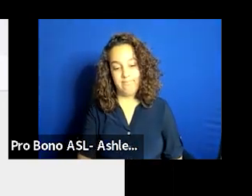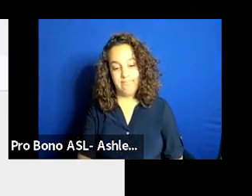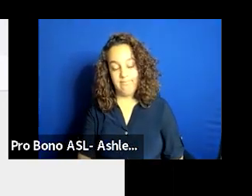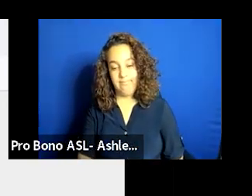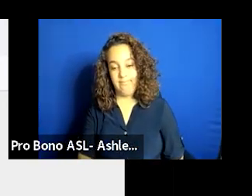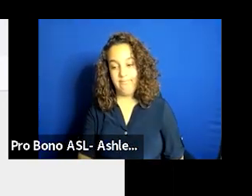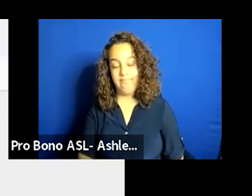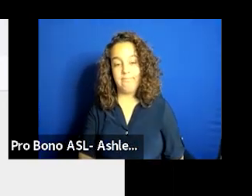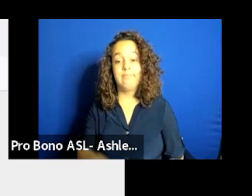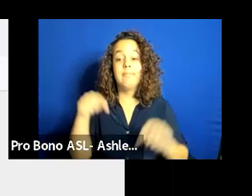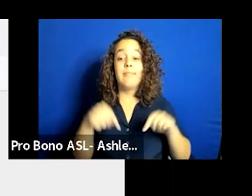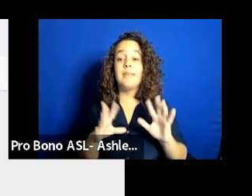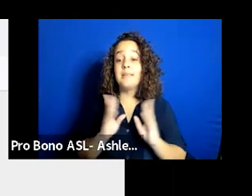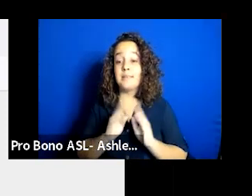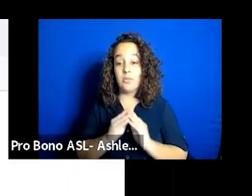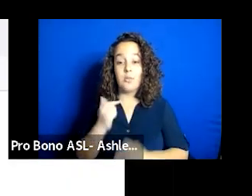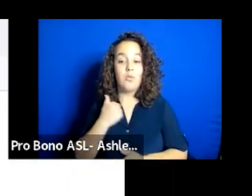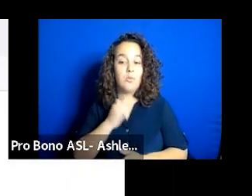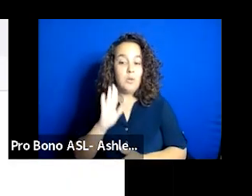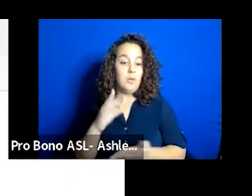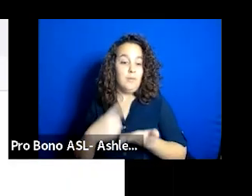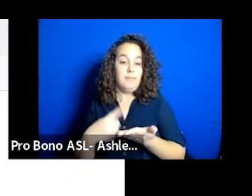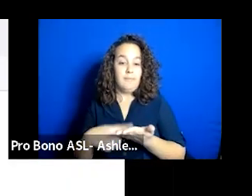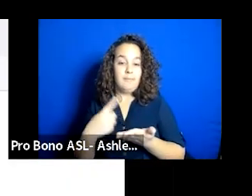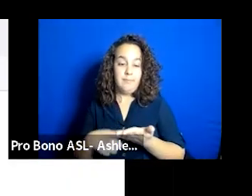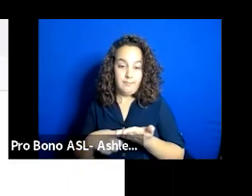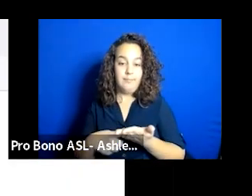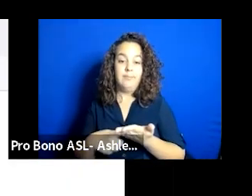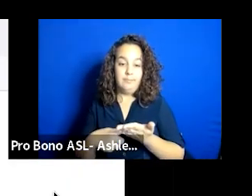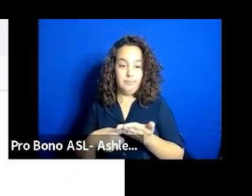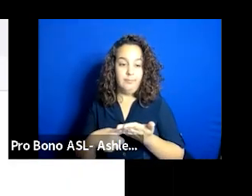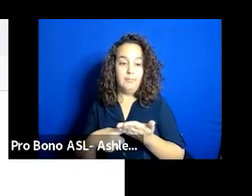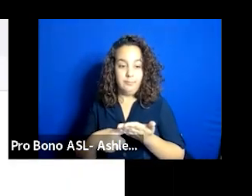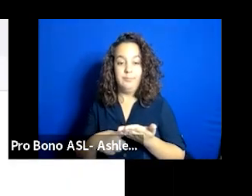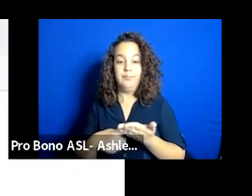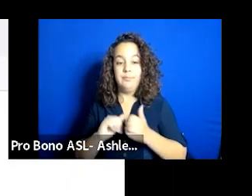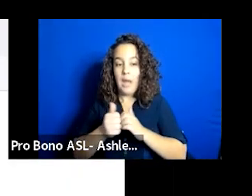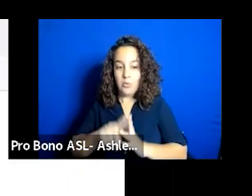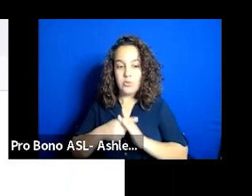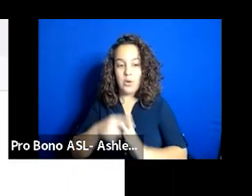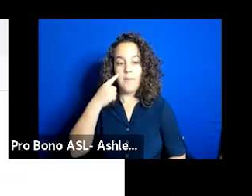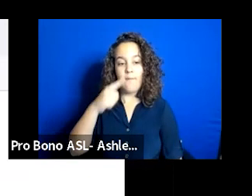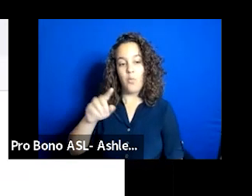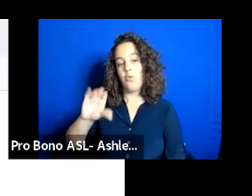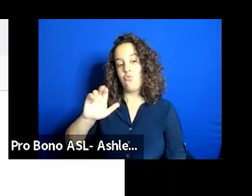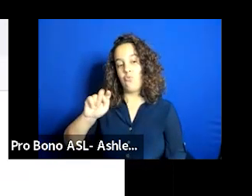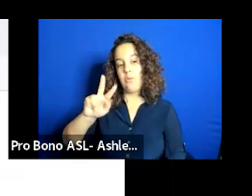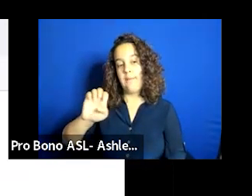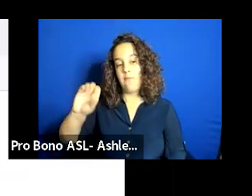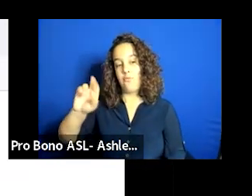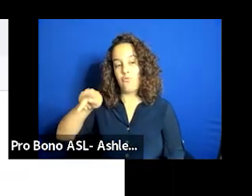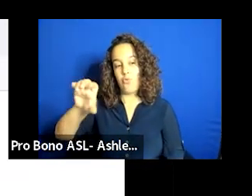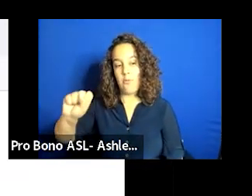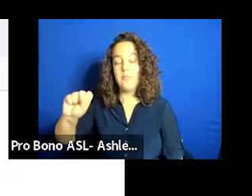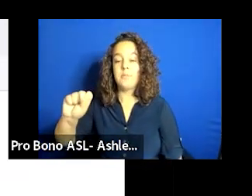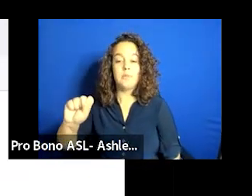In this session, we will talk about the origins of the Creative Corps funding and introduce you to the Creative Corps